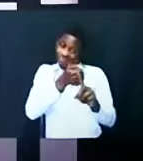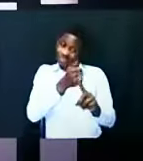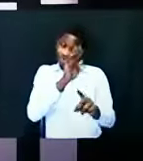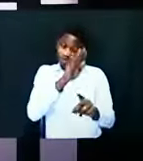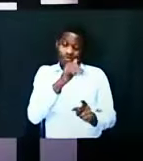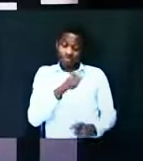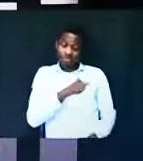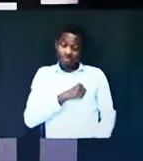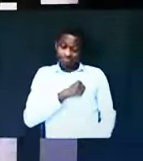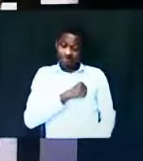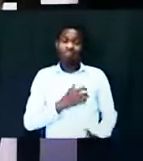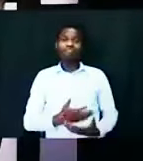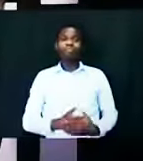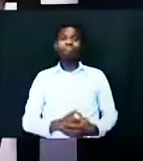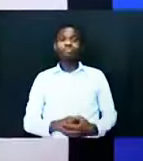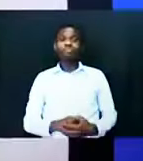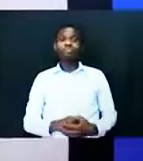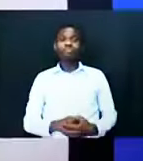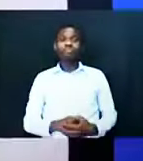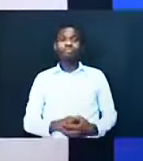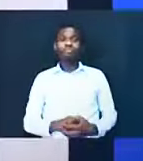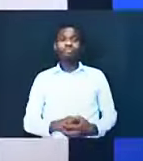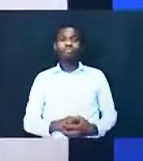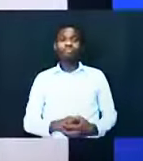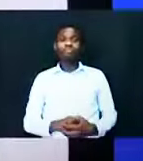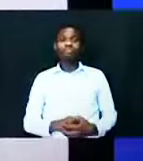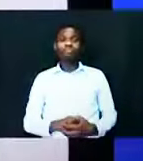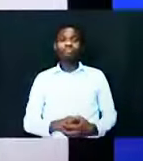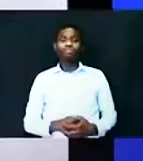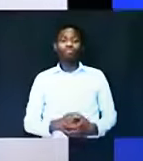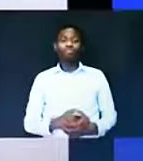You can't blame your ugly behavior on